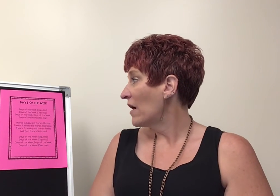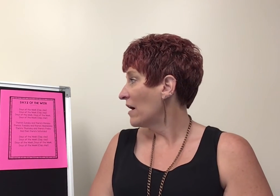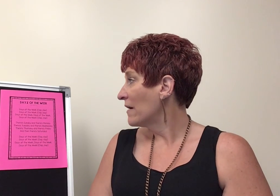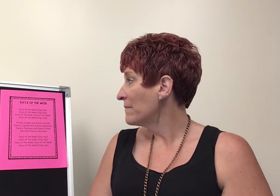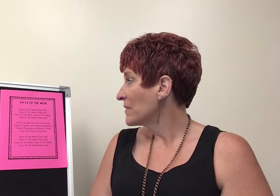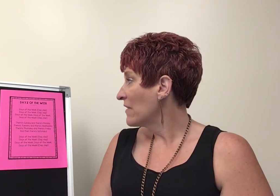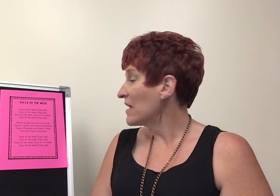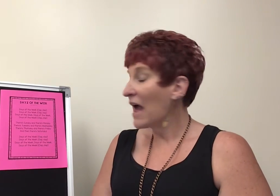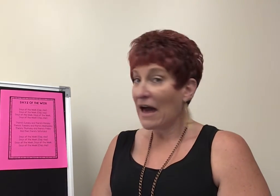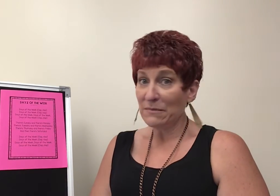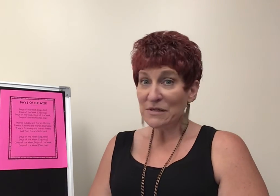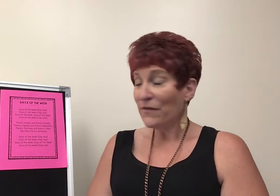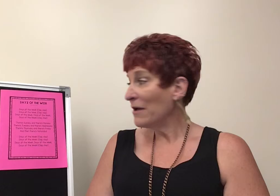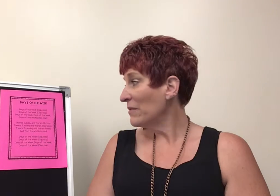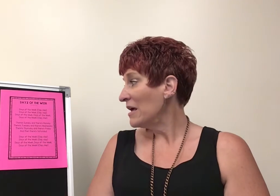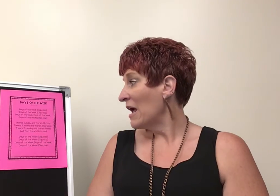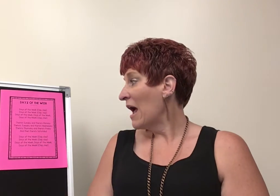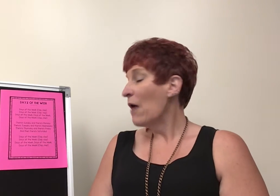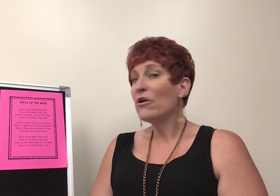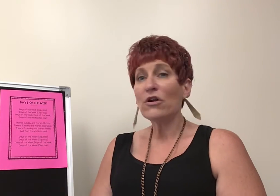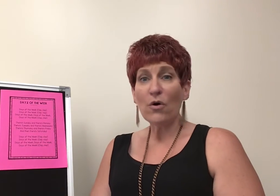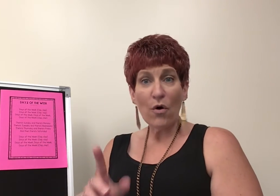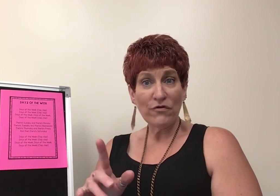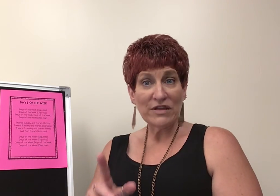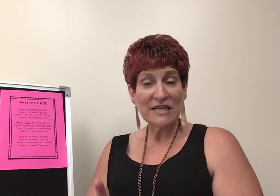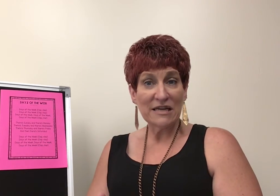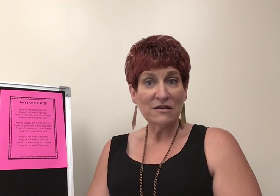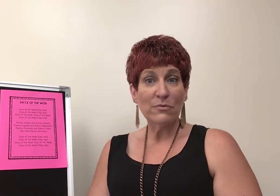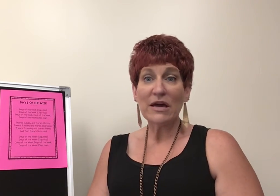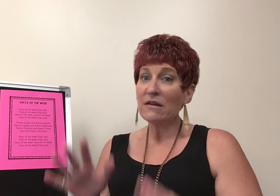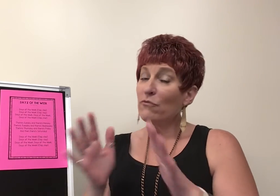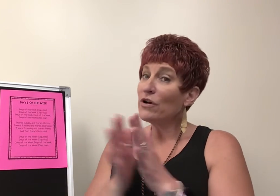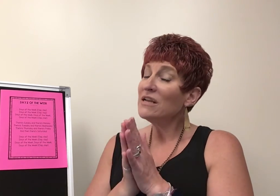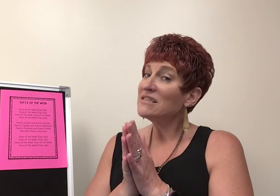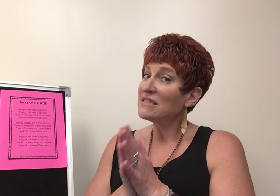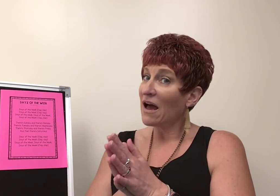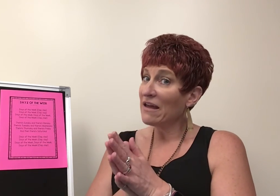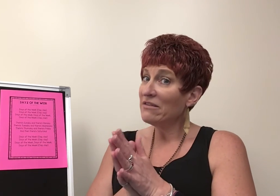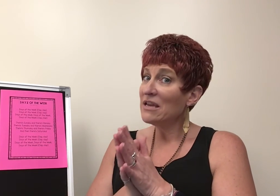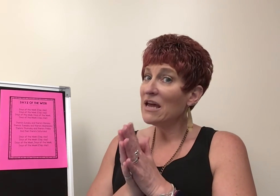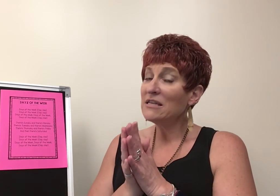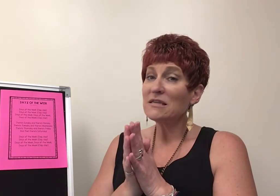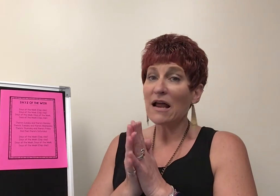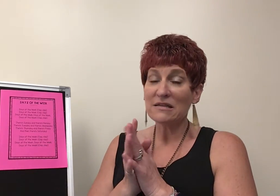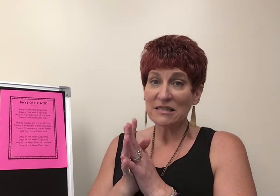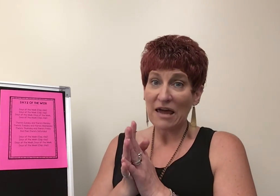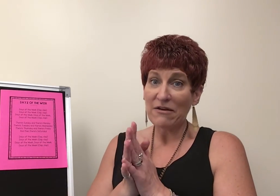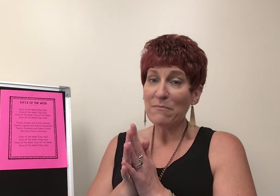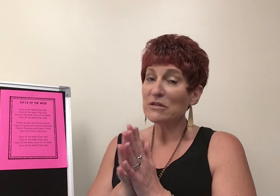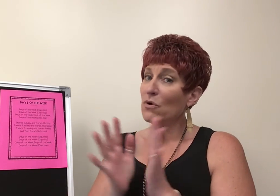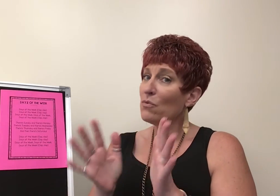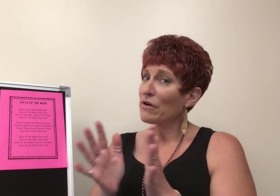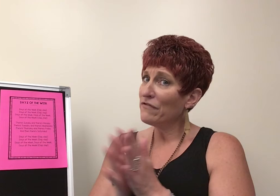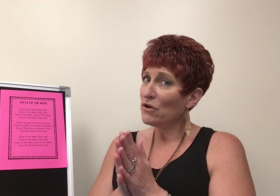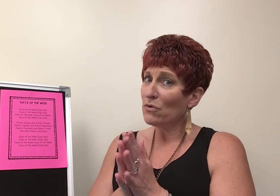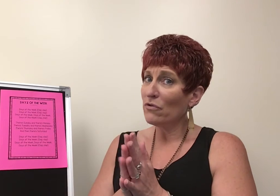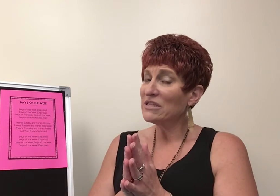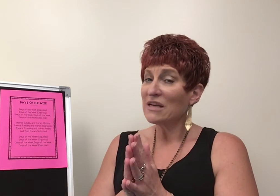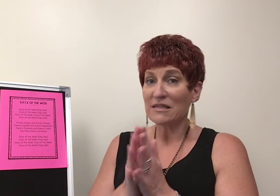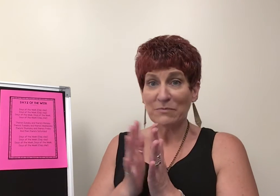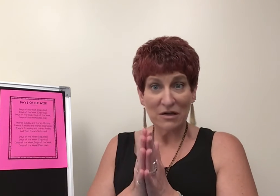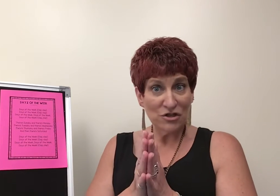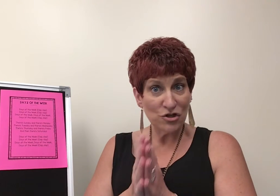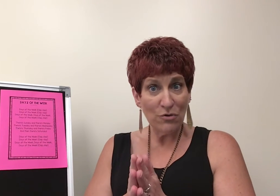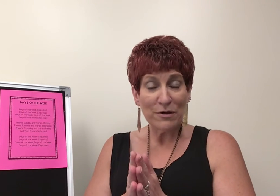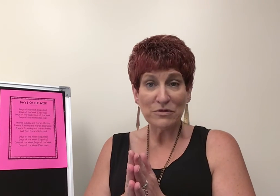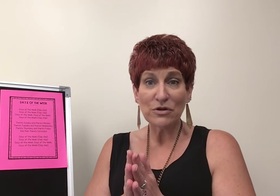of the Addams Family, and we're going to go over the days of the week, and we're going to sign the days and say them, but don't worry if you don't know the